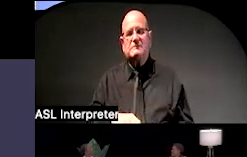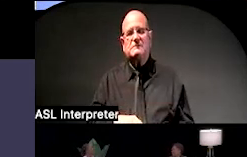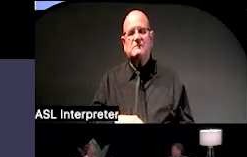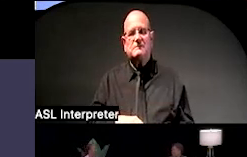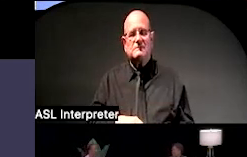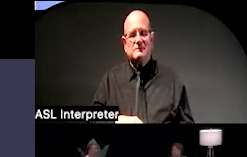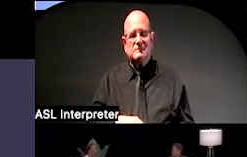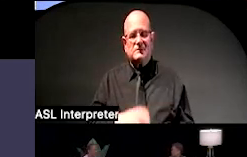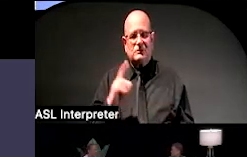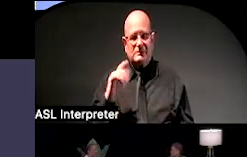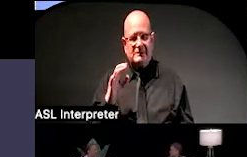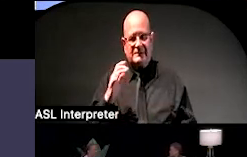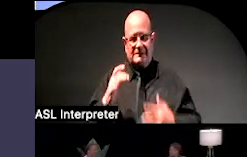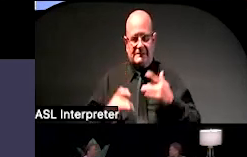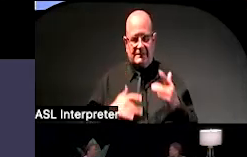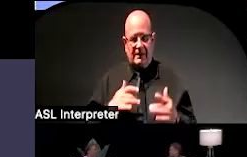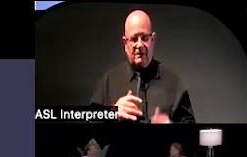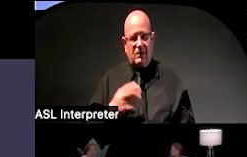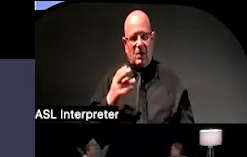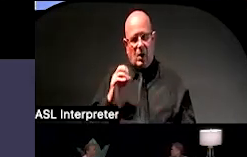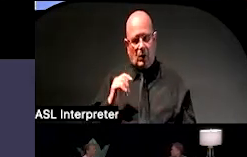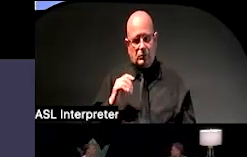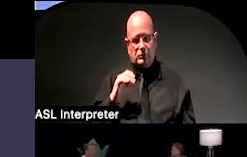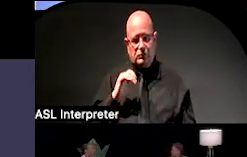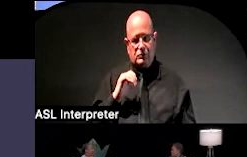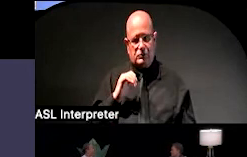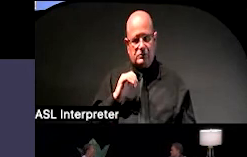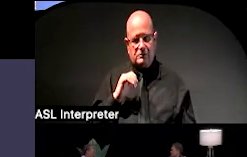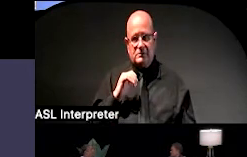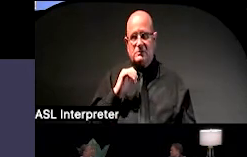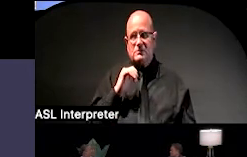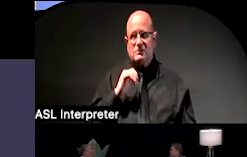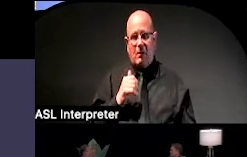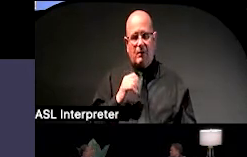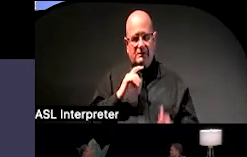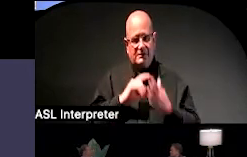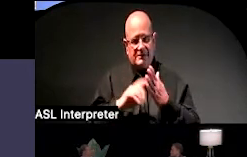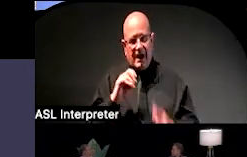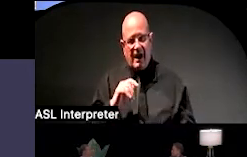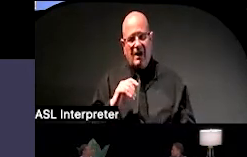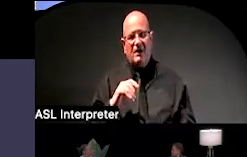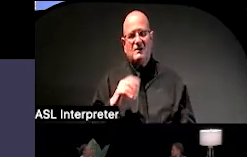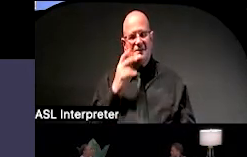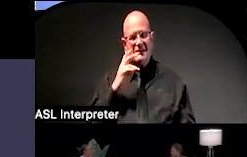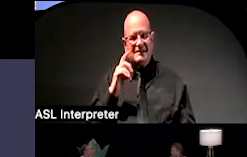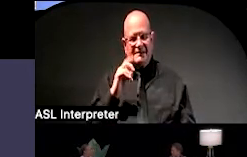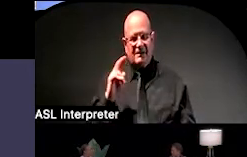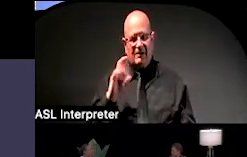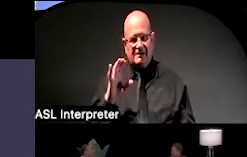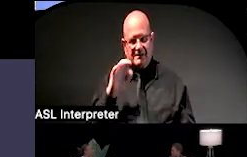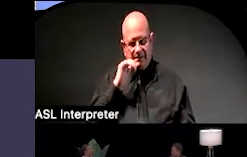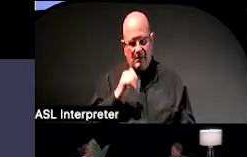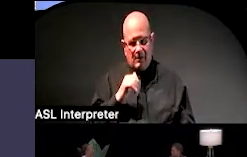And the UTC is excited to host you tomorrow, just to look at and to check out our Disability Resource Center. But you have a wealth of